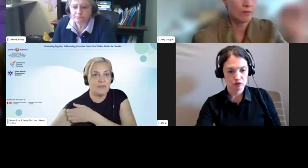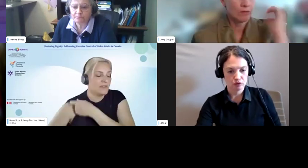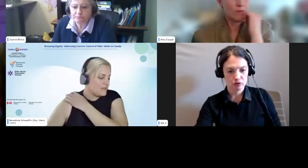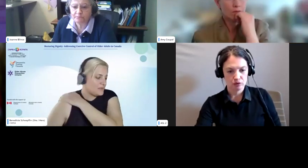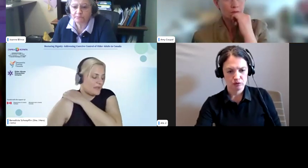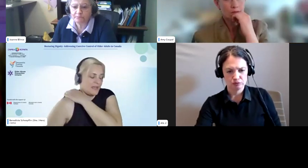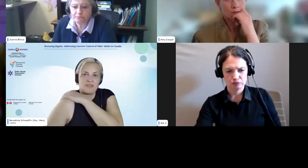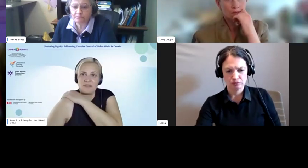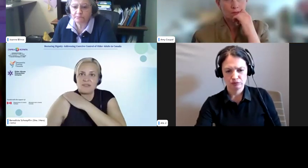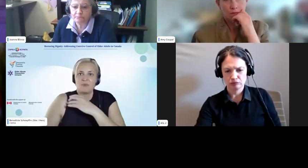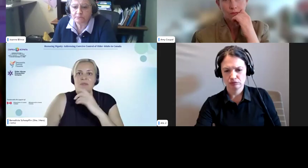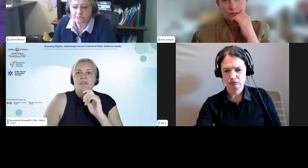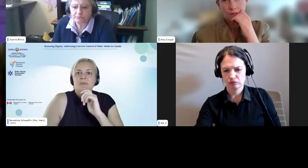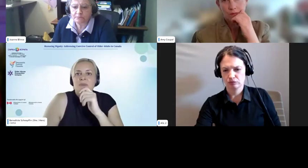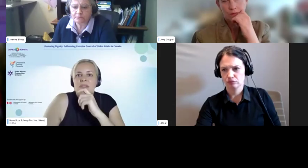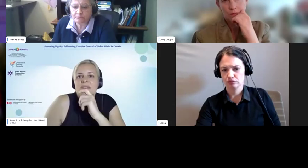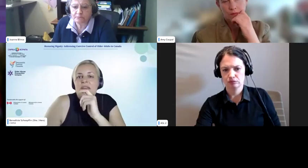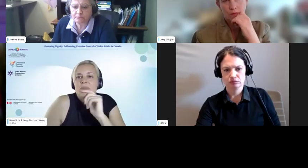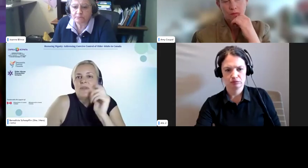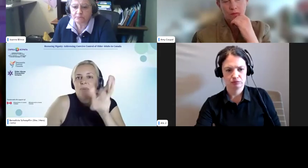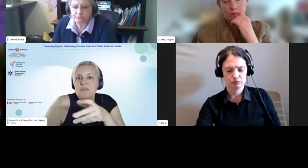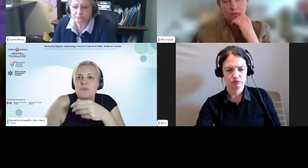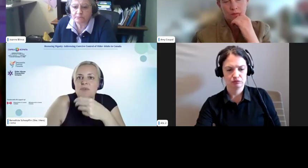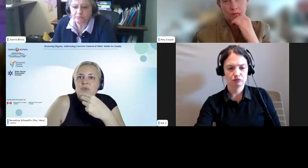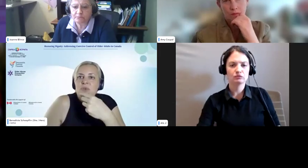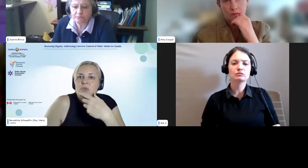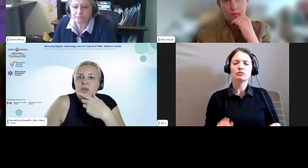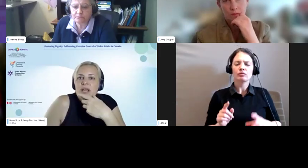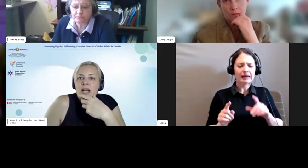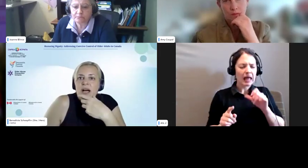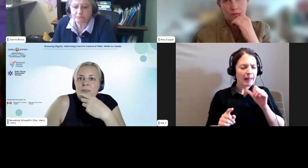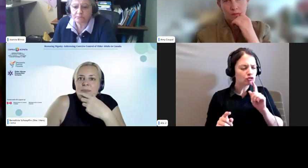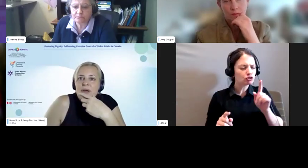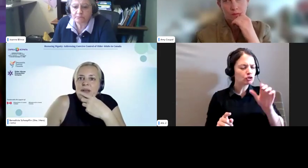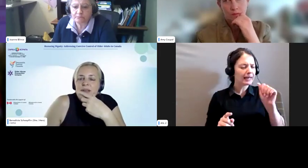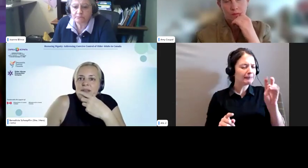anybody will feel comfortable answering this one, but somebody was asking about coercive control.